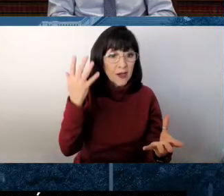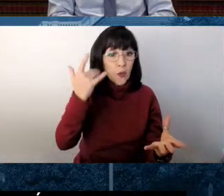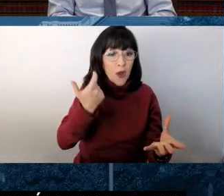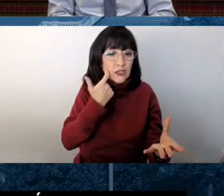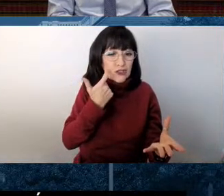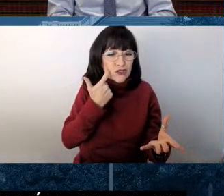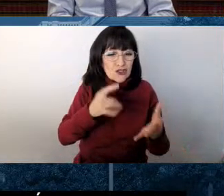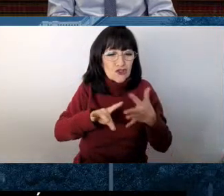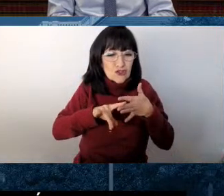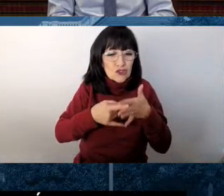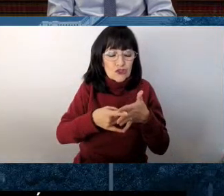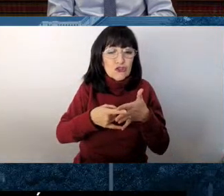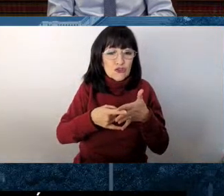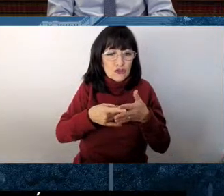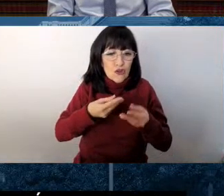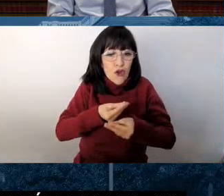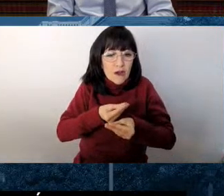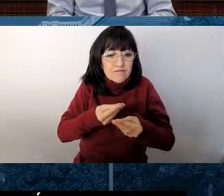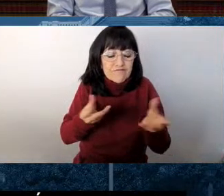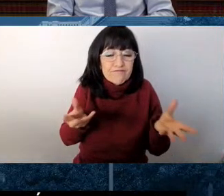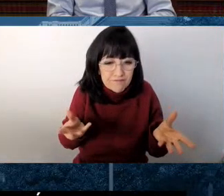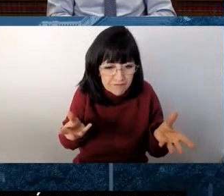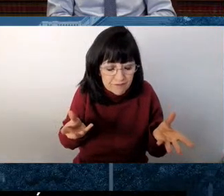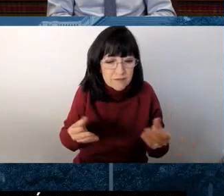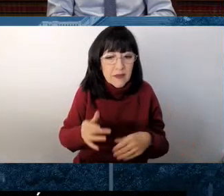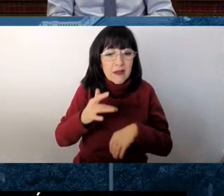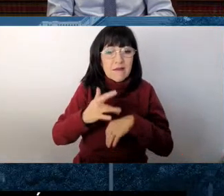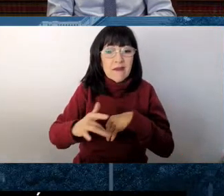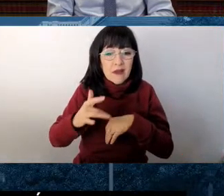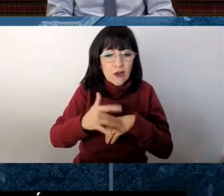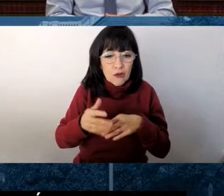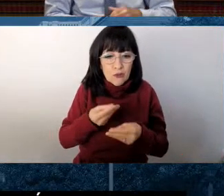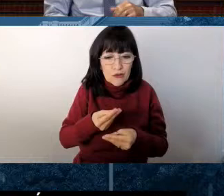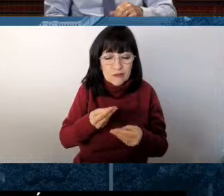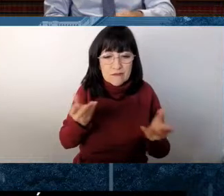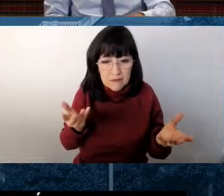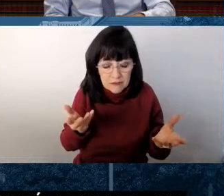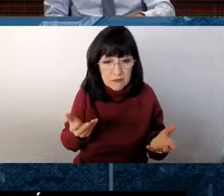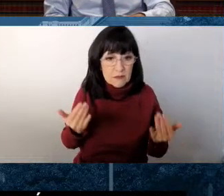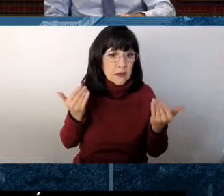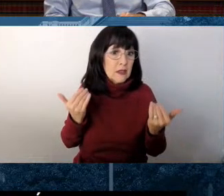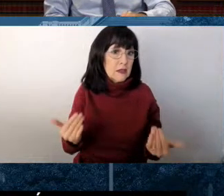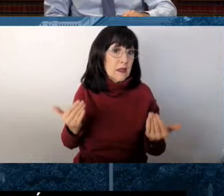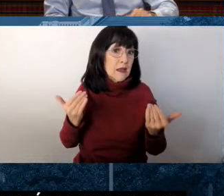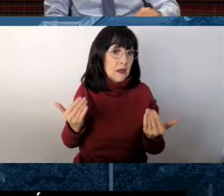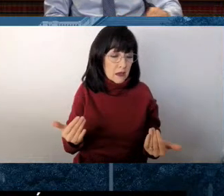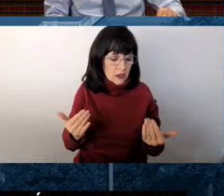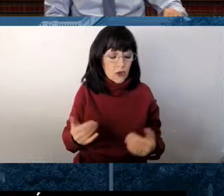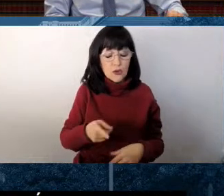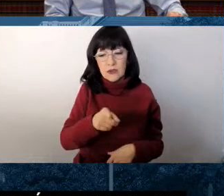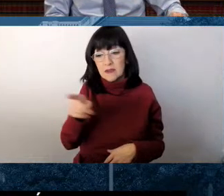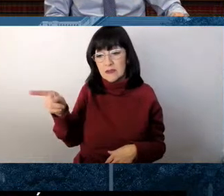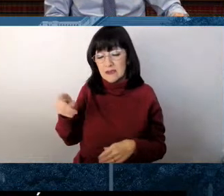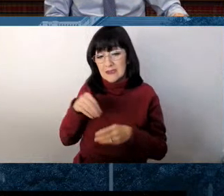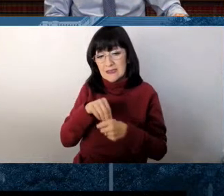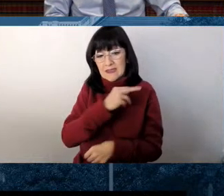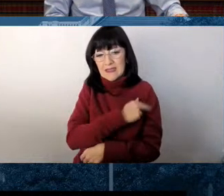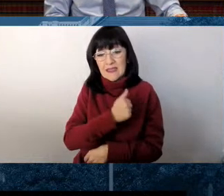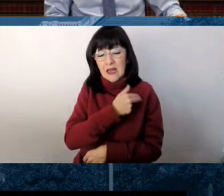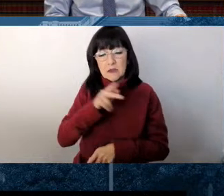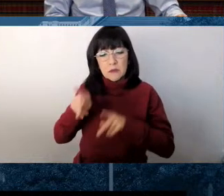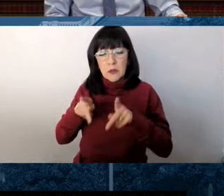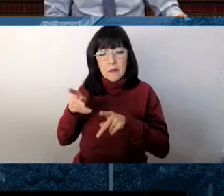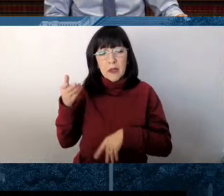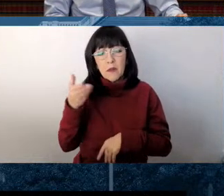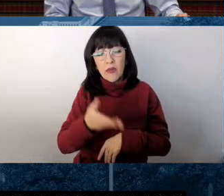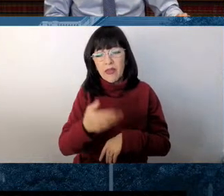was helpful. Now, lots of other folks in the hospital for other conditions. You can see that in